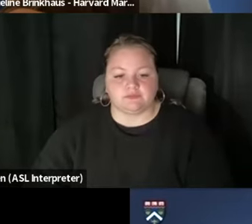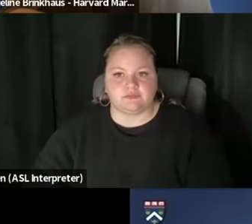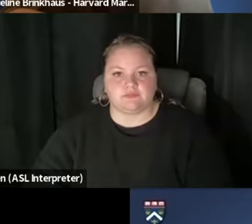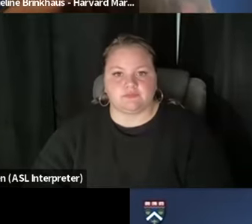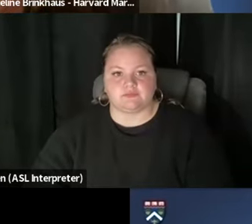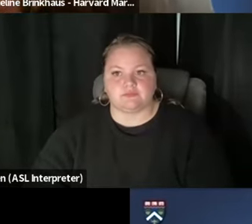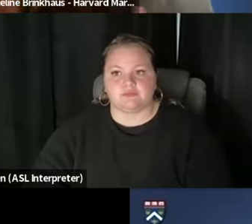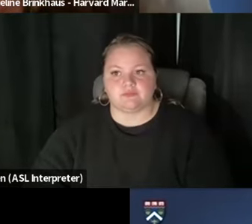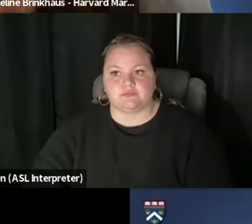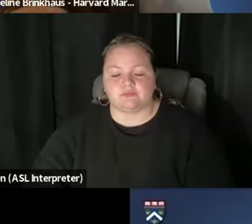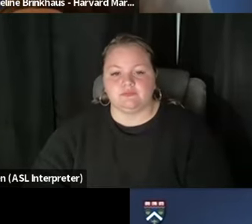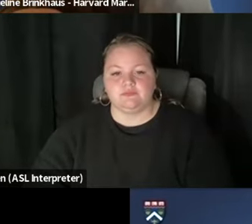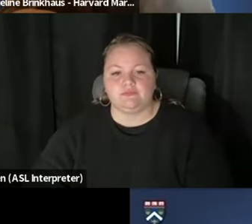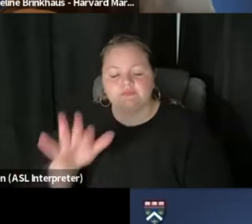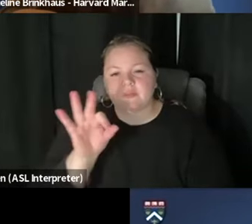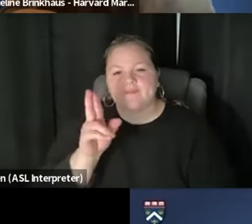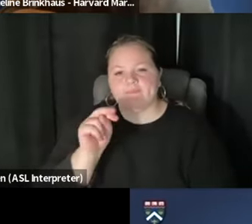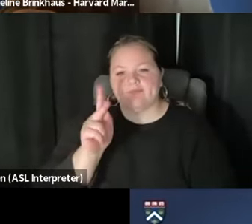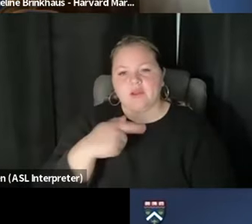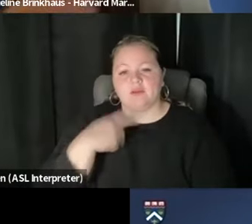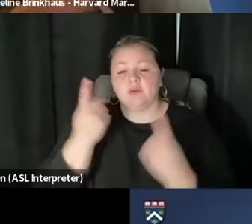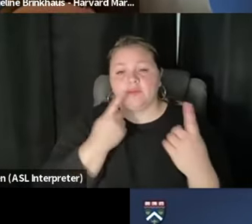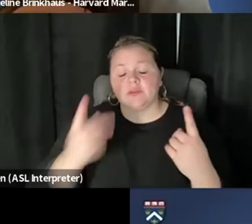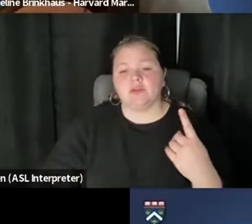classroom. Frank, I was wondering if you could tell us a little bit about